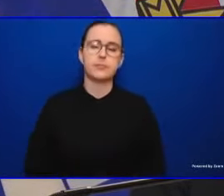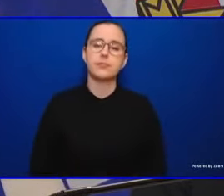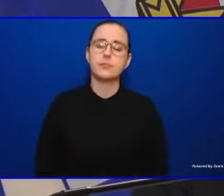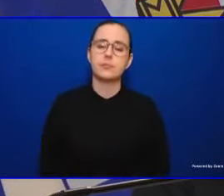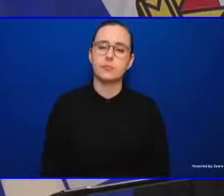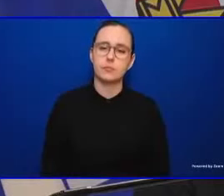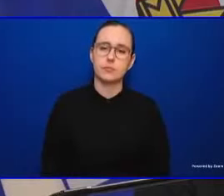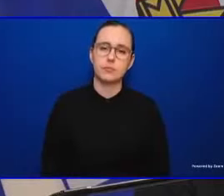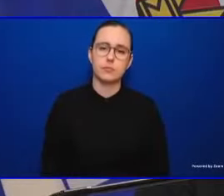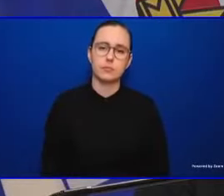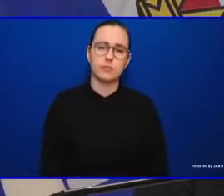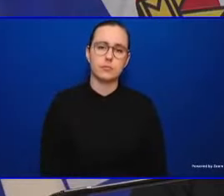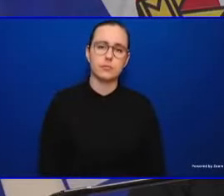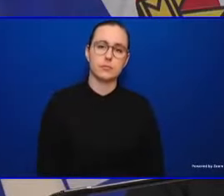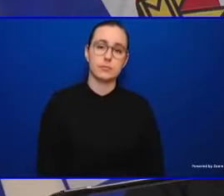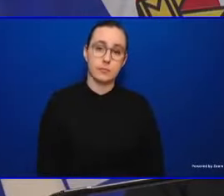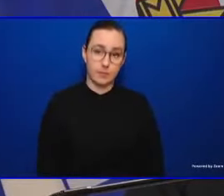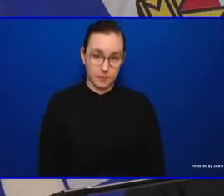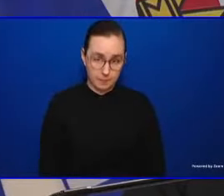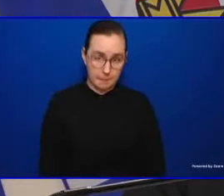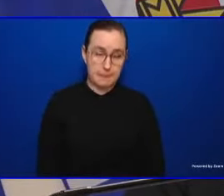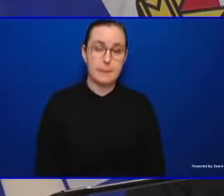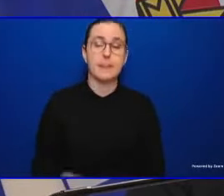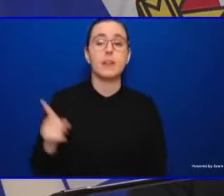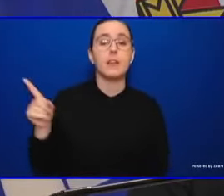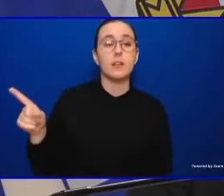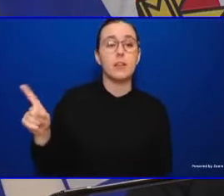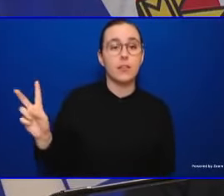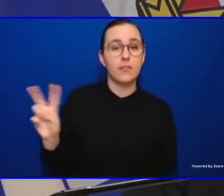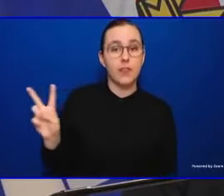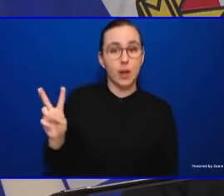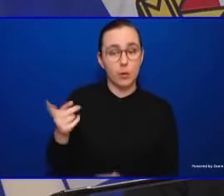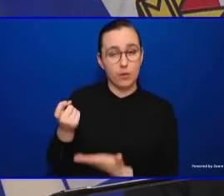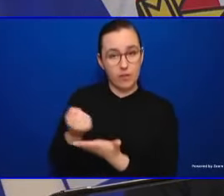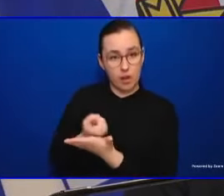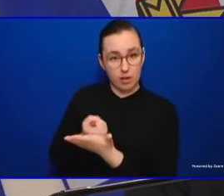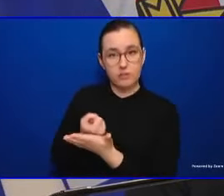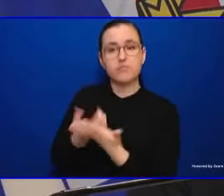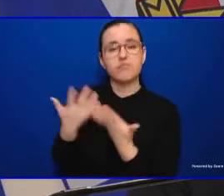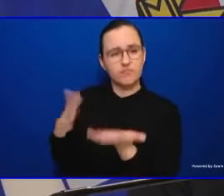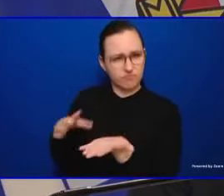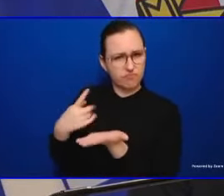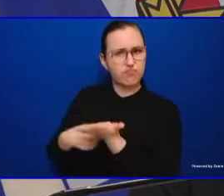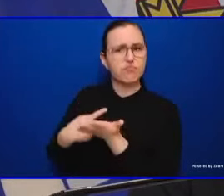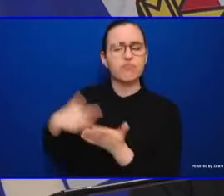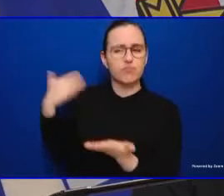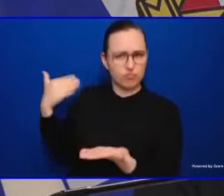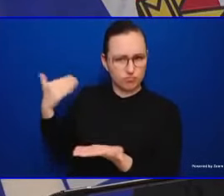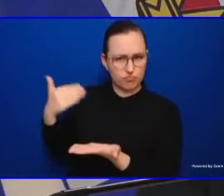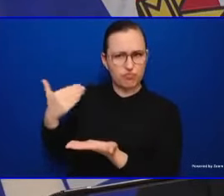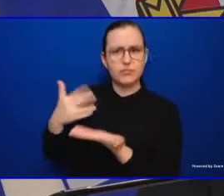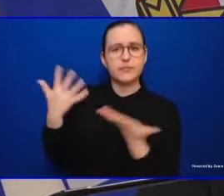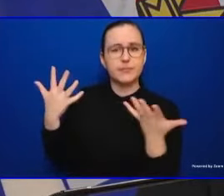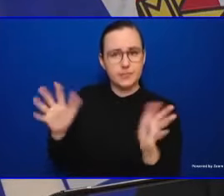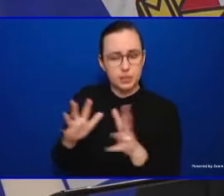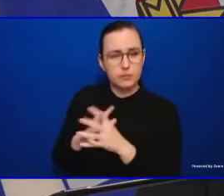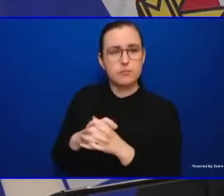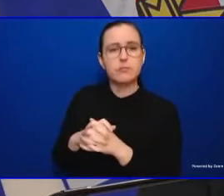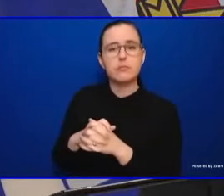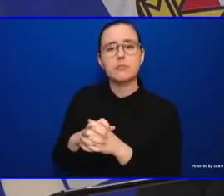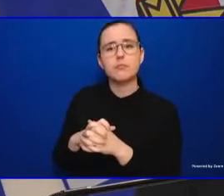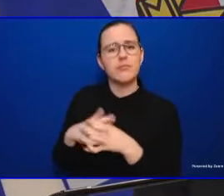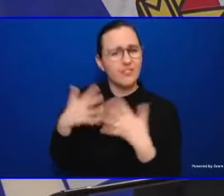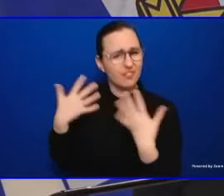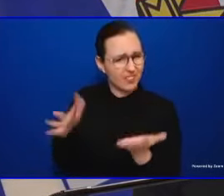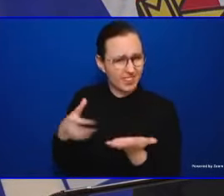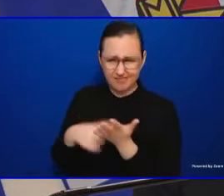ongoing discussions, I've said this before, supporting their safe operations. And it was a decision, I provided